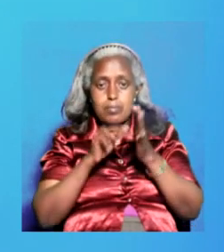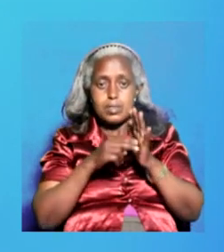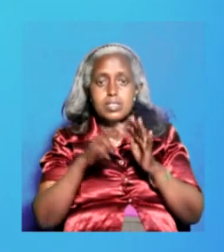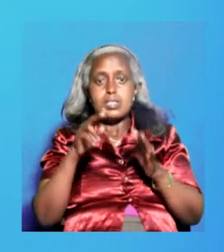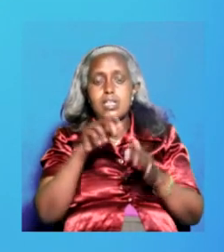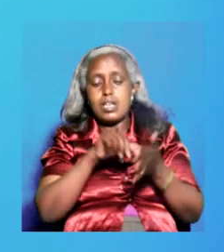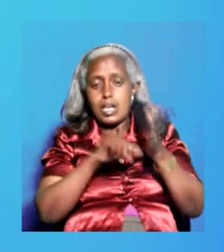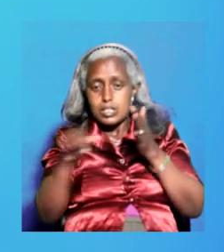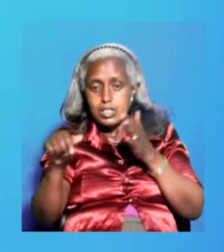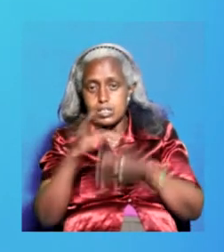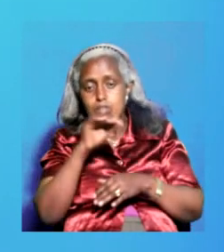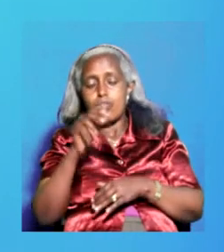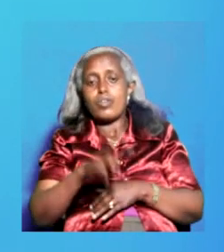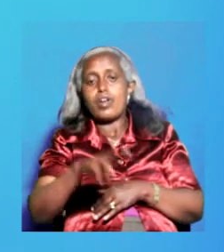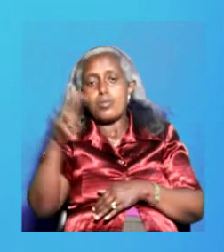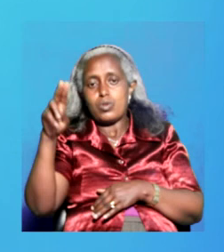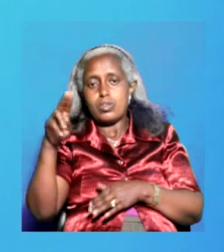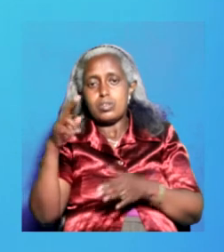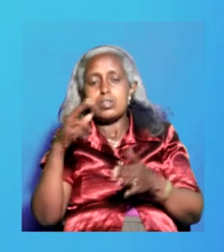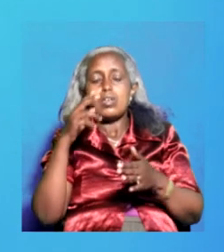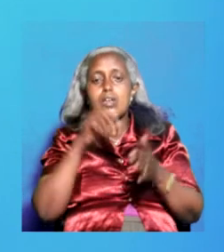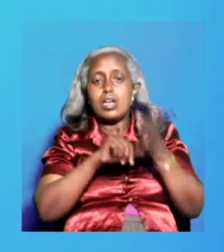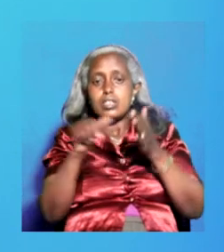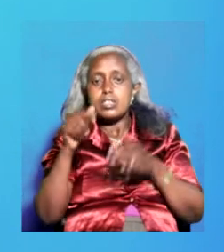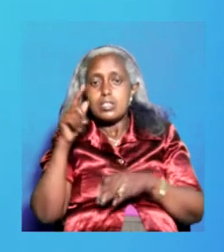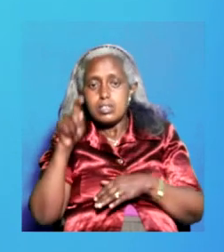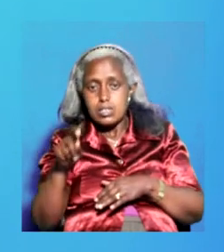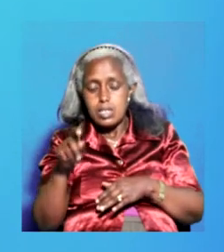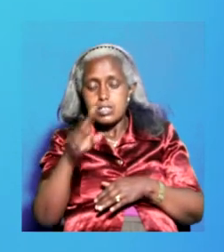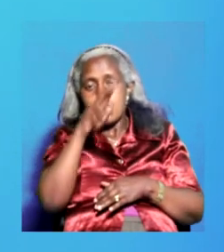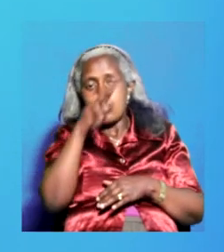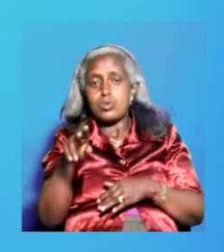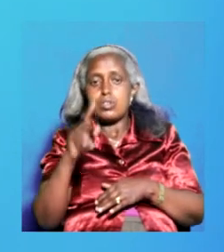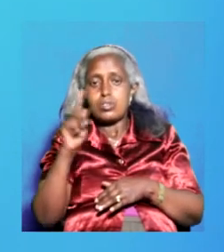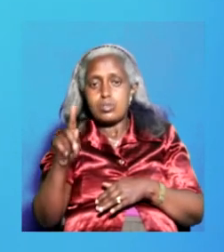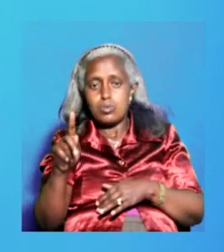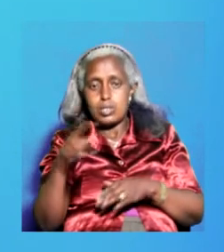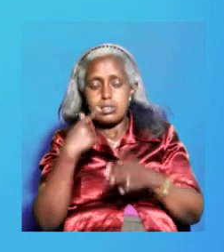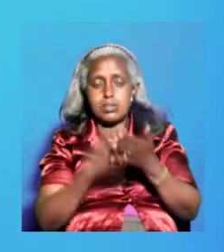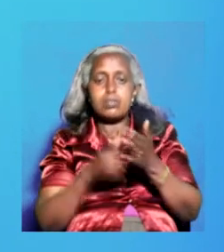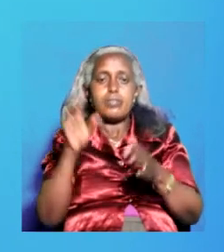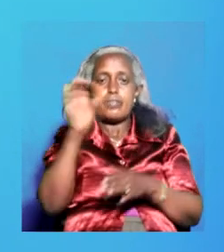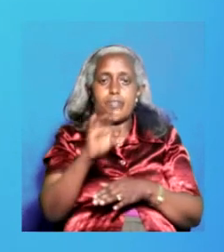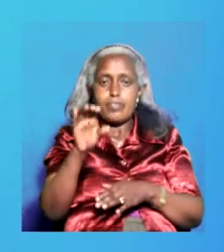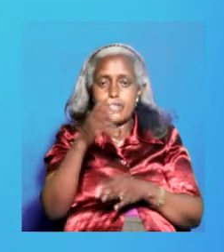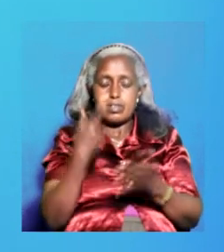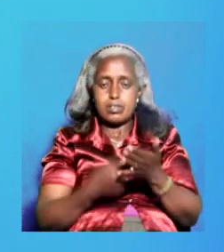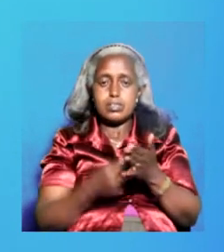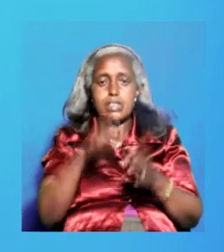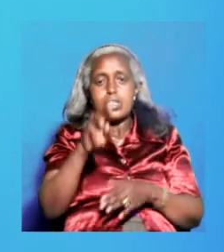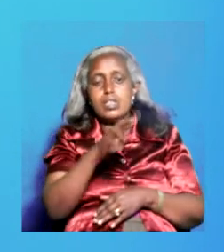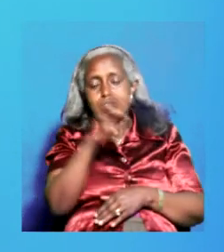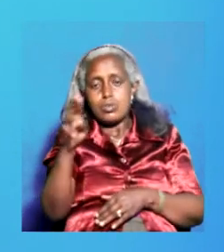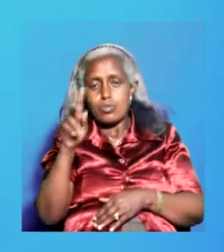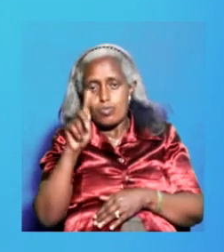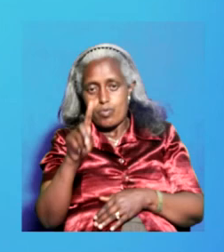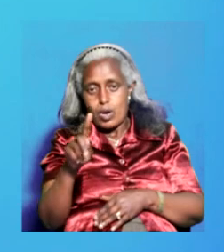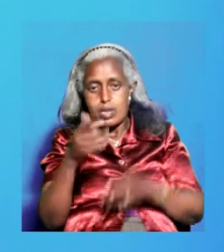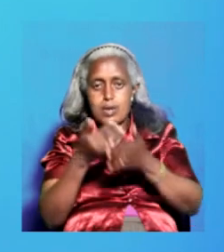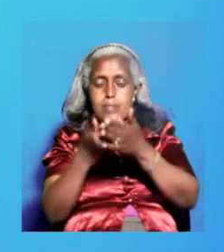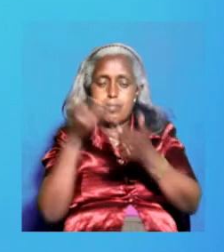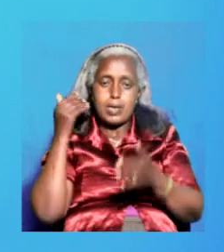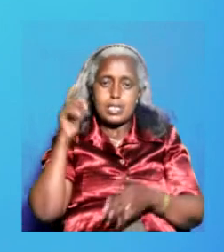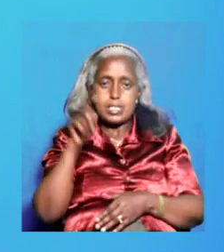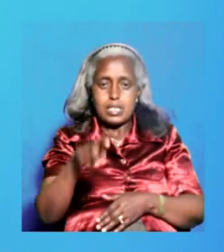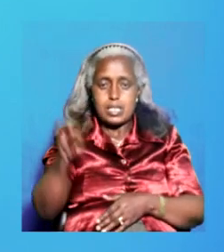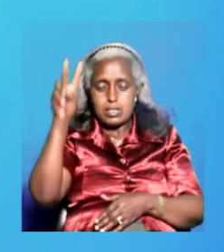is 1, the adjacent is x, the hypotenuse is 1. Using Pythagoras theorem, you can find this. It is the square root of 1 minus